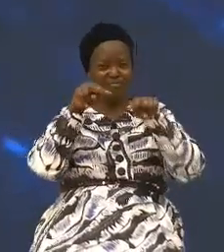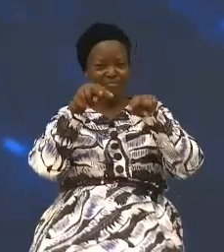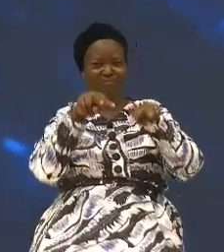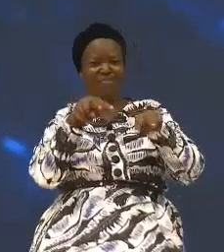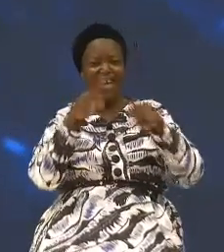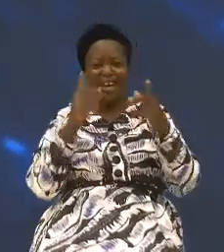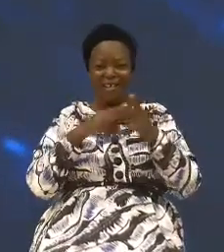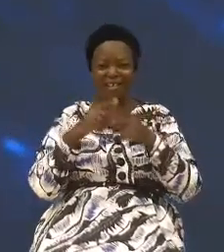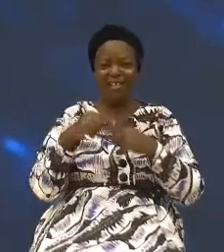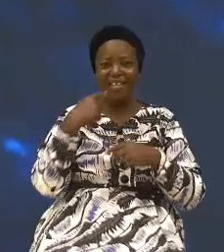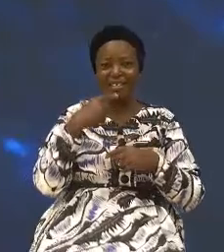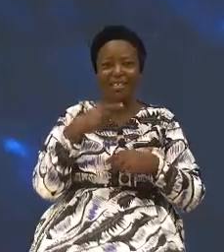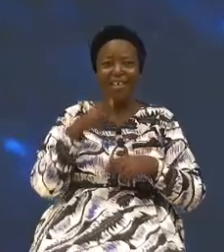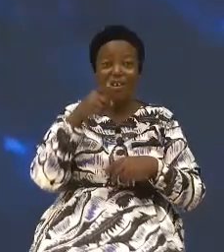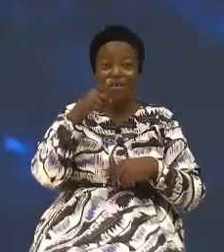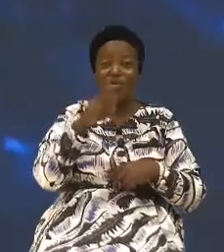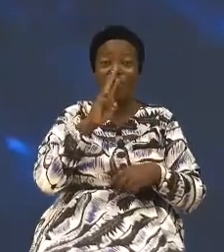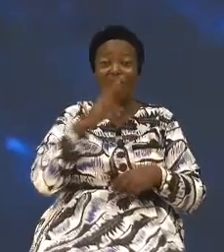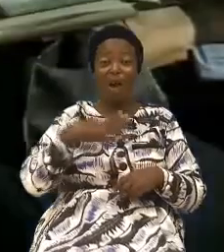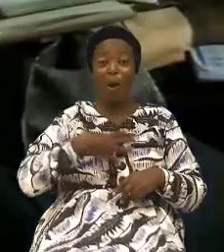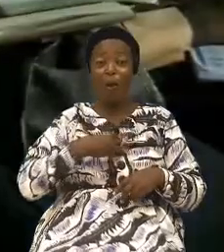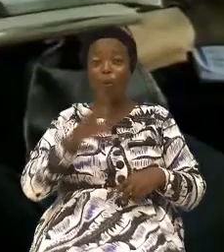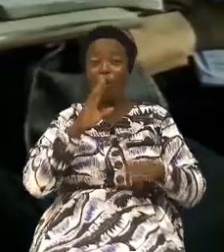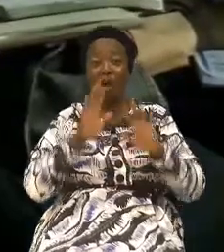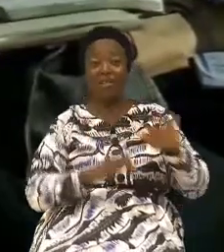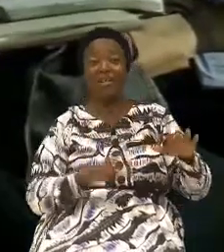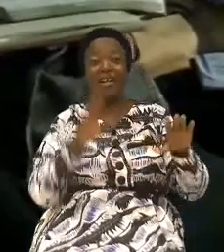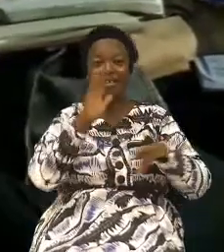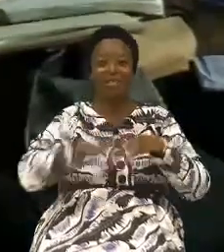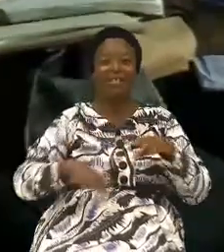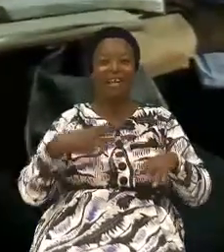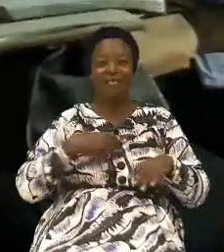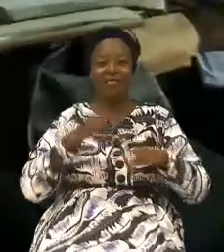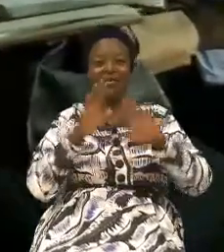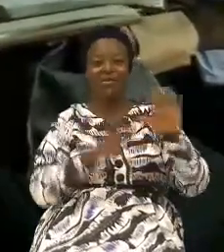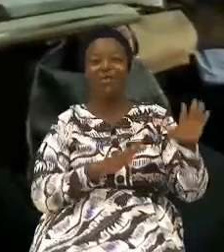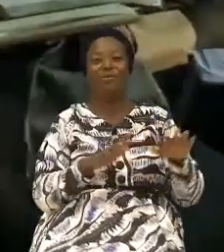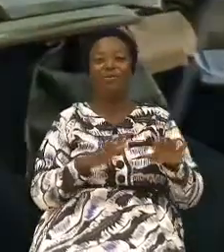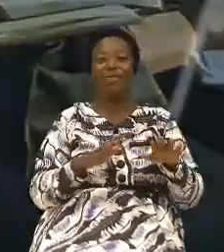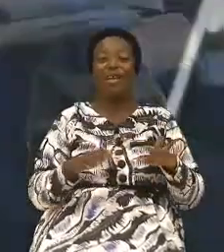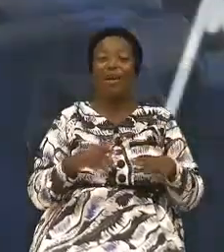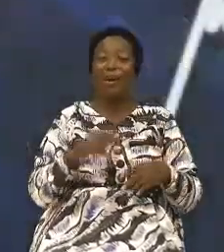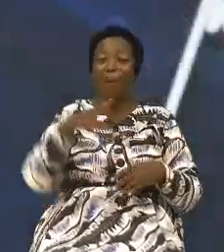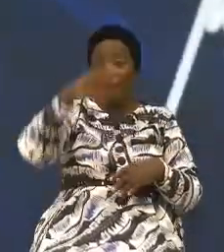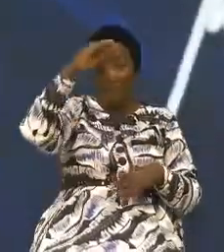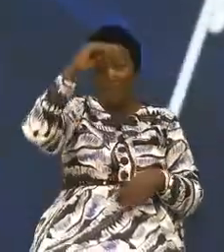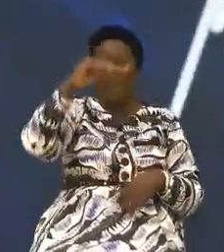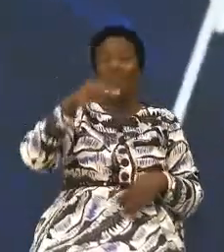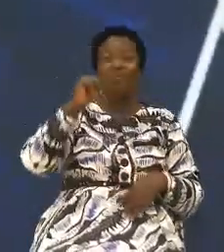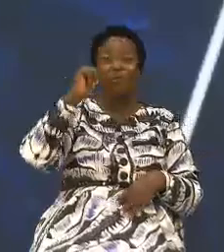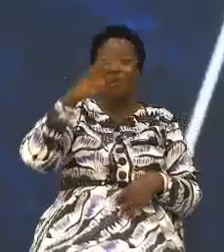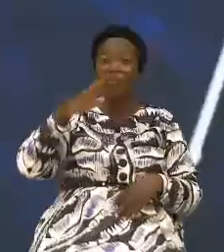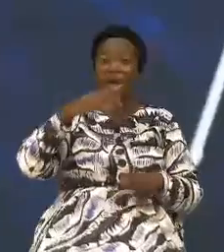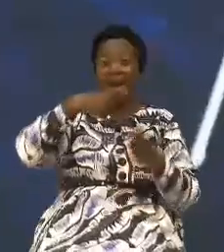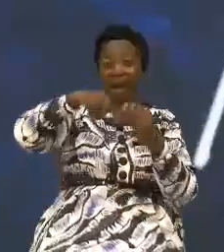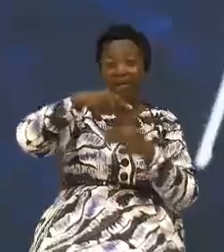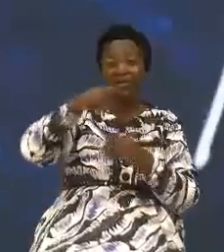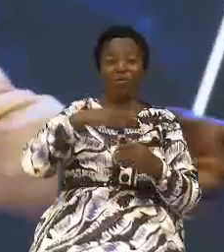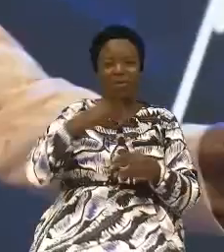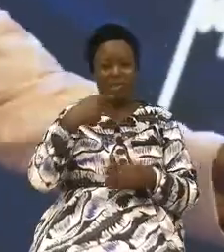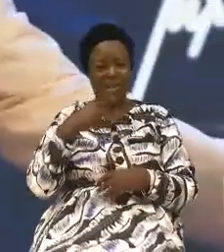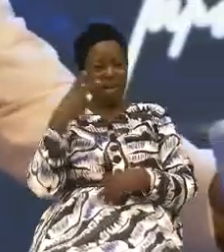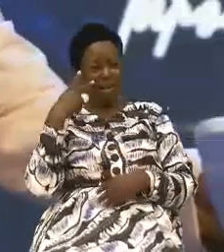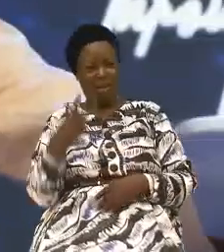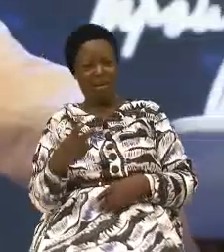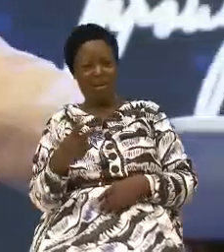say, you are whiter than snow. Men around you, women around you will look at you and say,